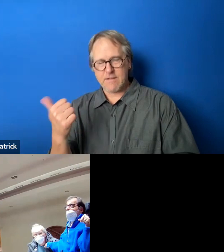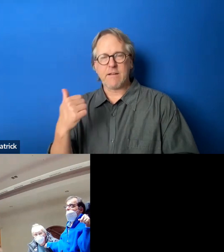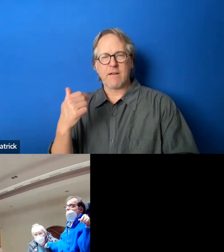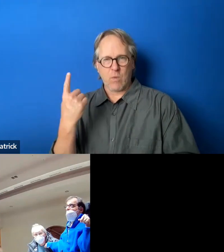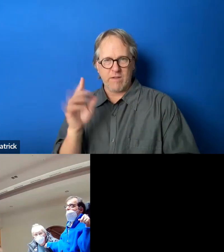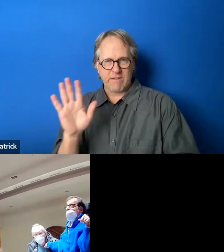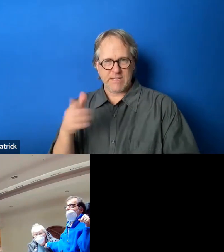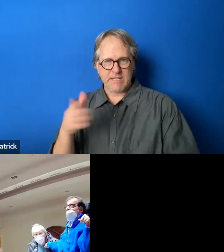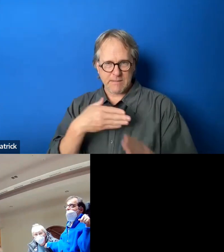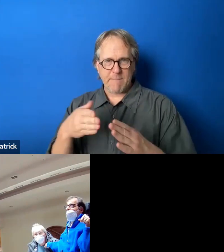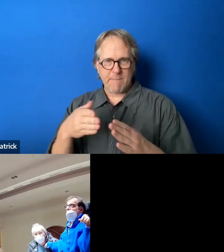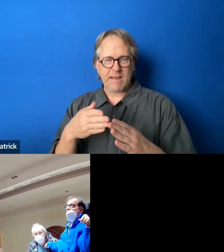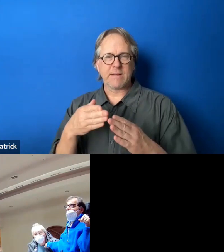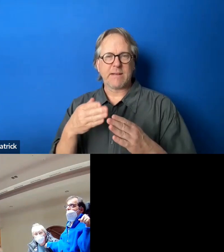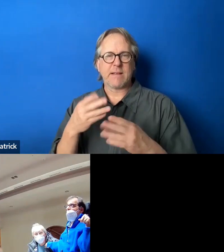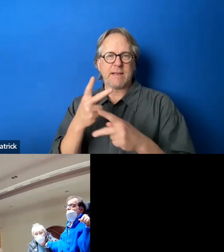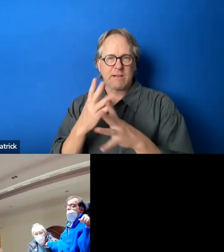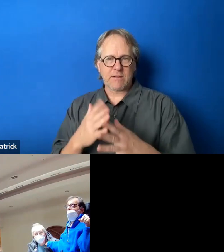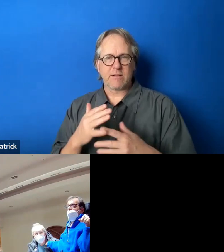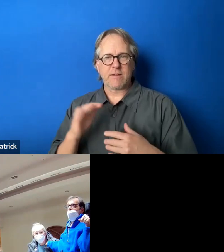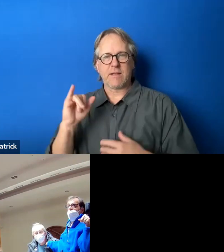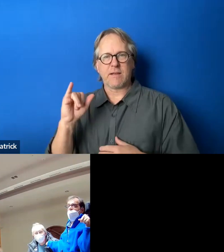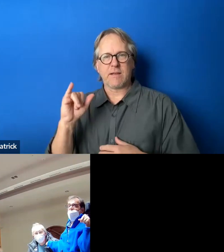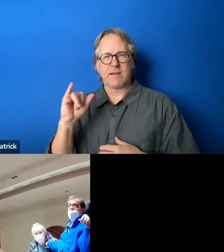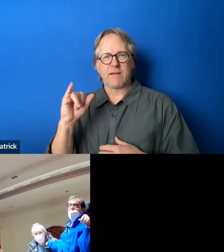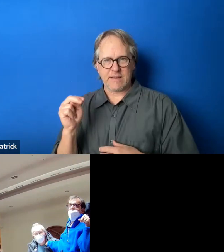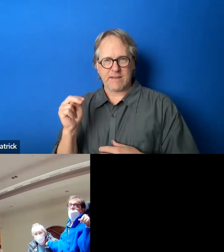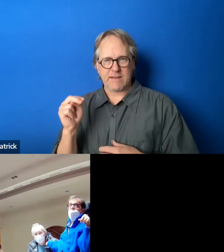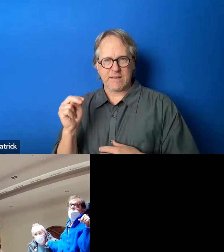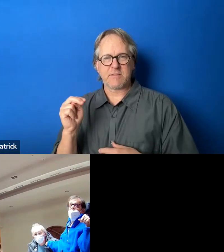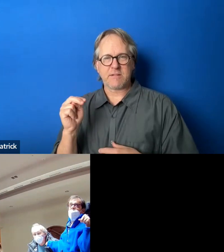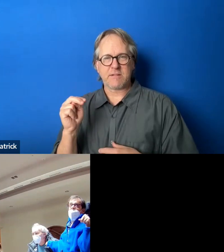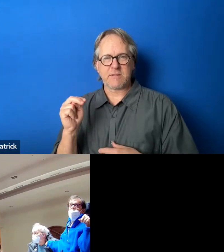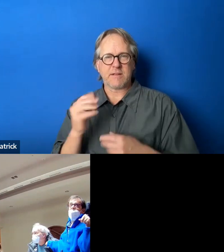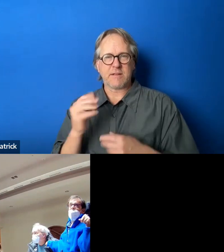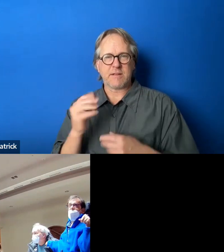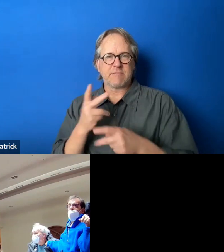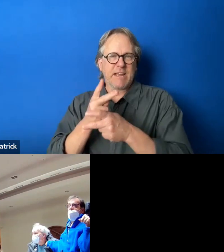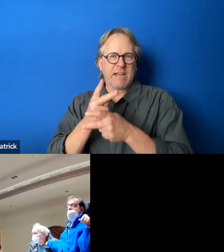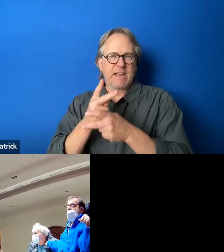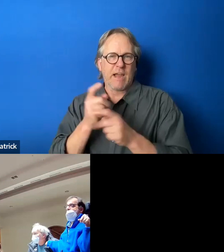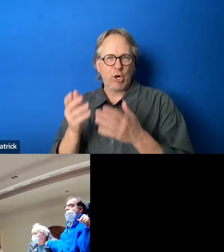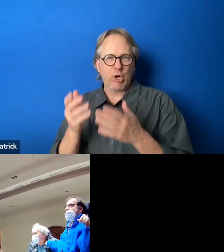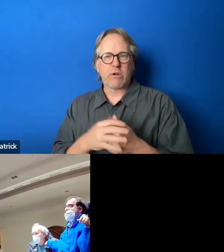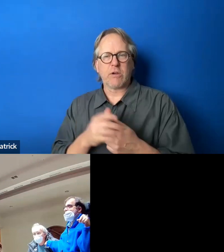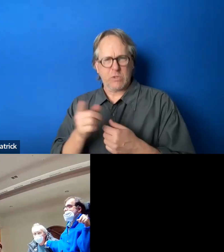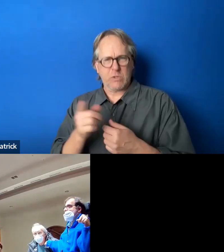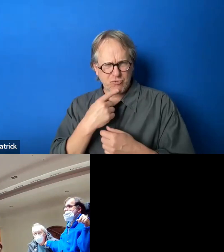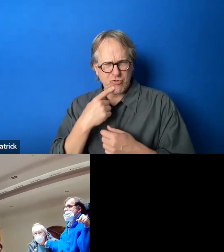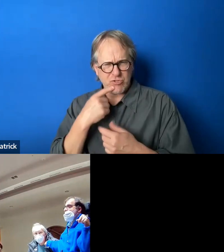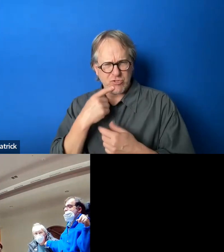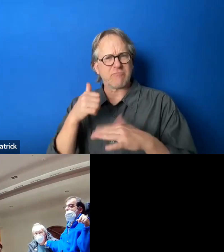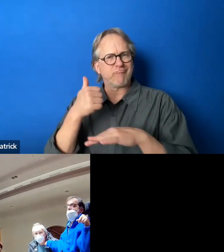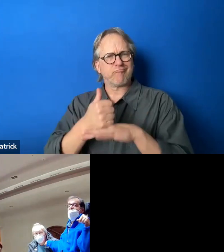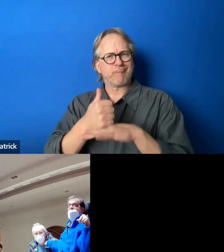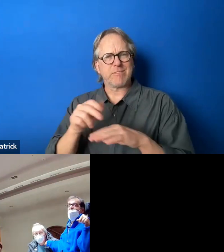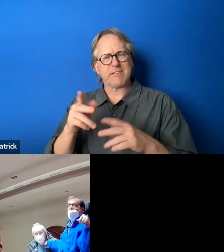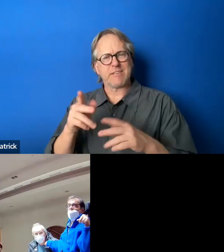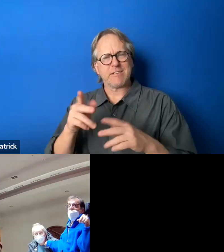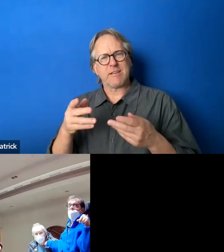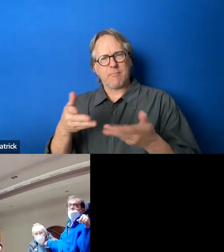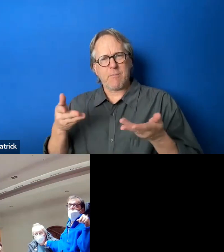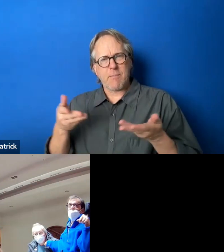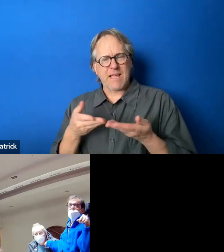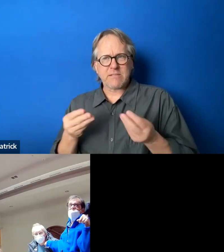and allegedly brilliant. My name's Ian. I really like what you said about just kind of creating the general basis for being more accepting of people